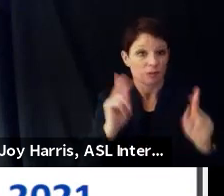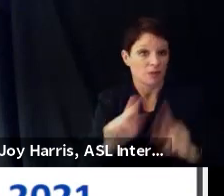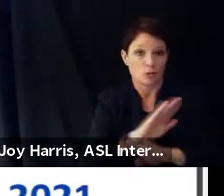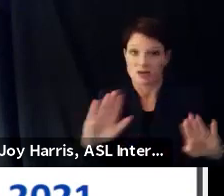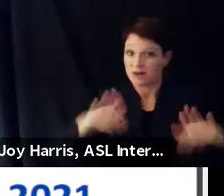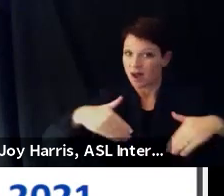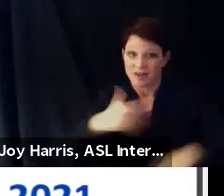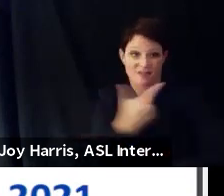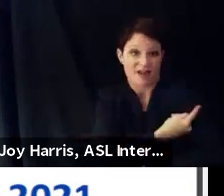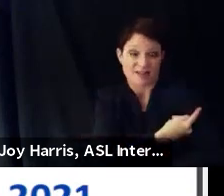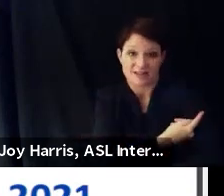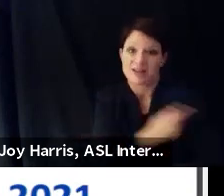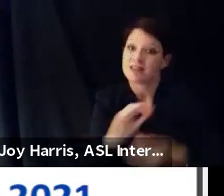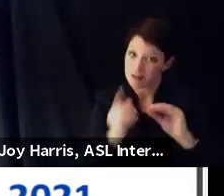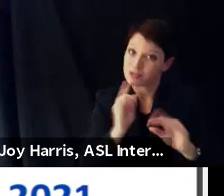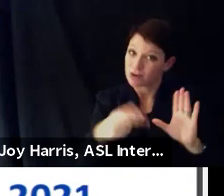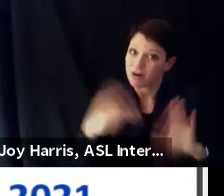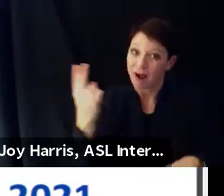and they're much higher.